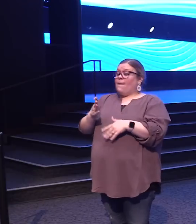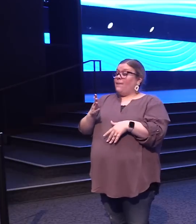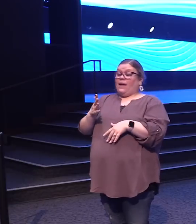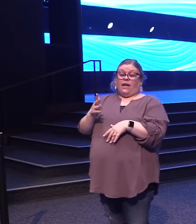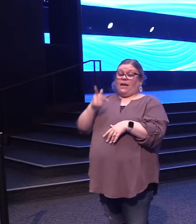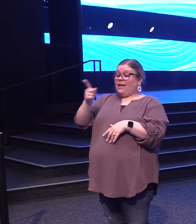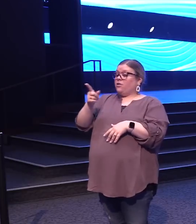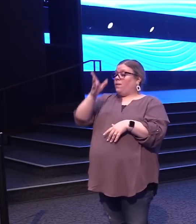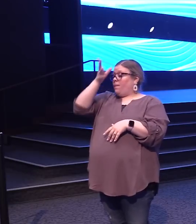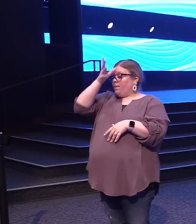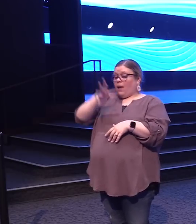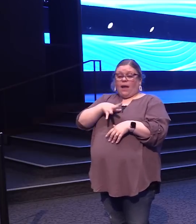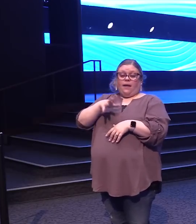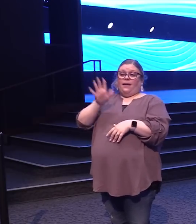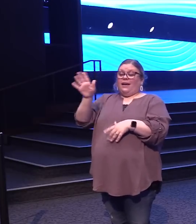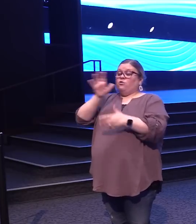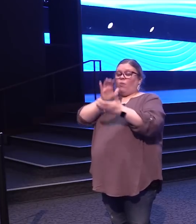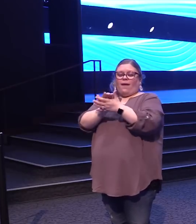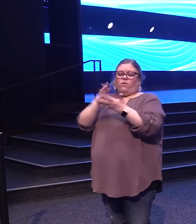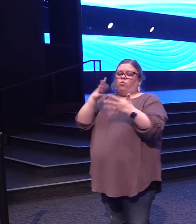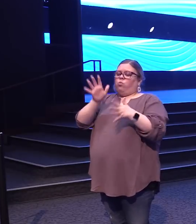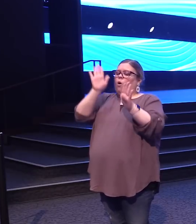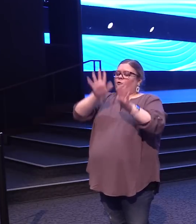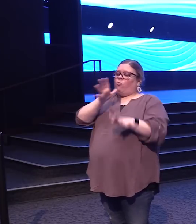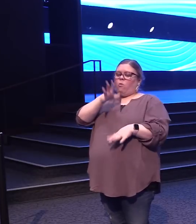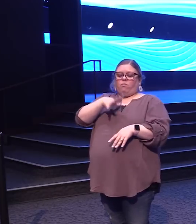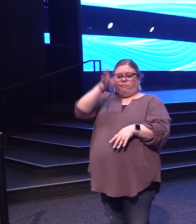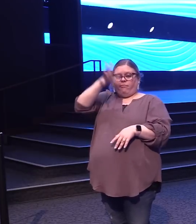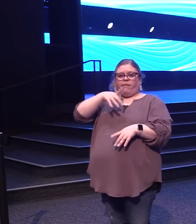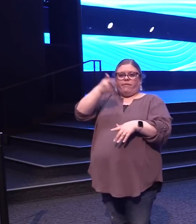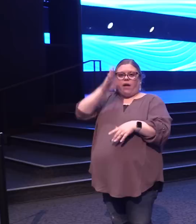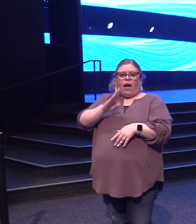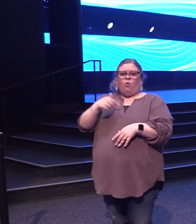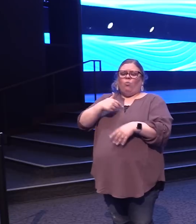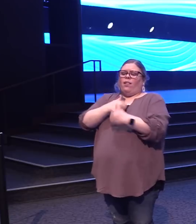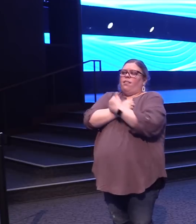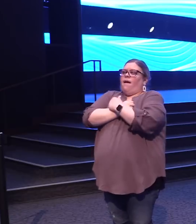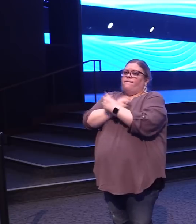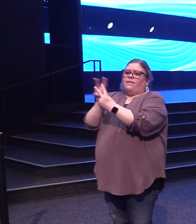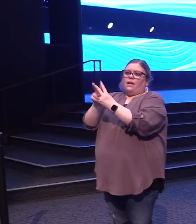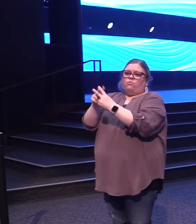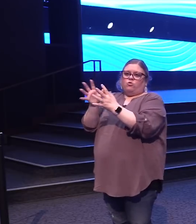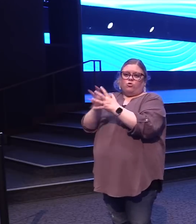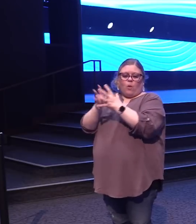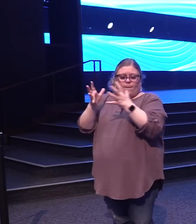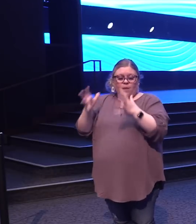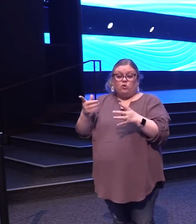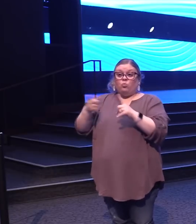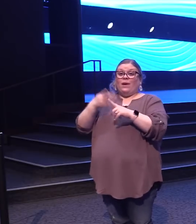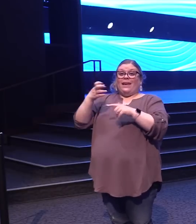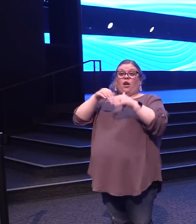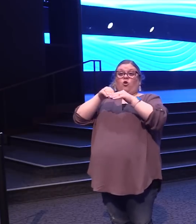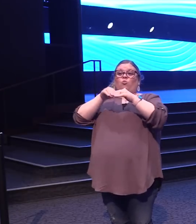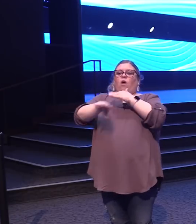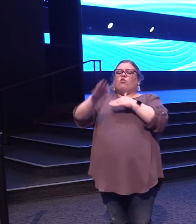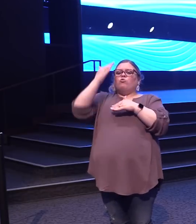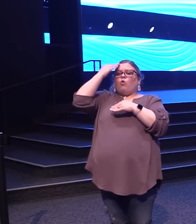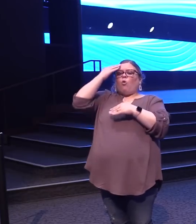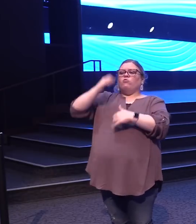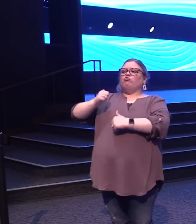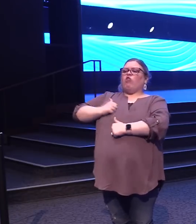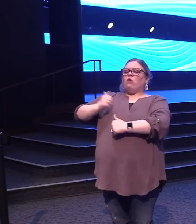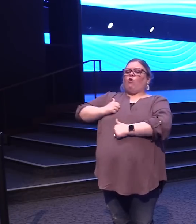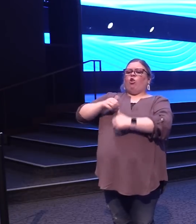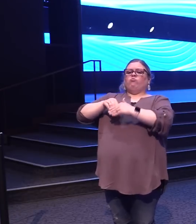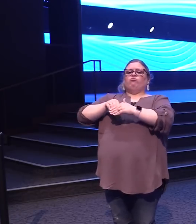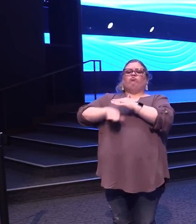man and woman of God, Joakim and Maria. We love them so much. When he walks in the room, you know a general's walking in the